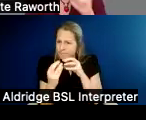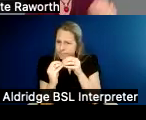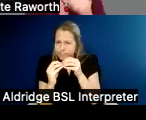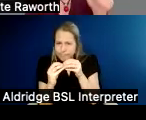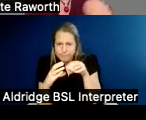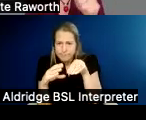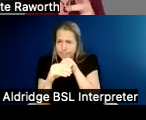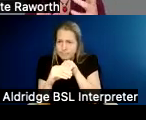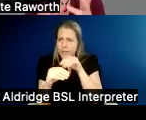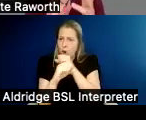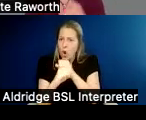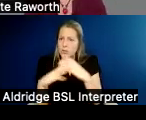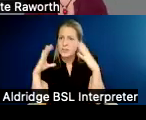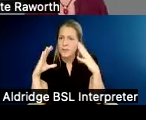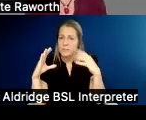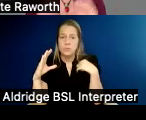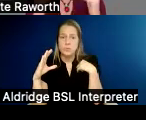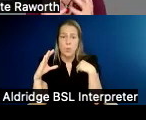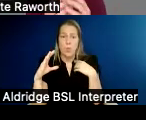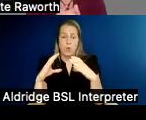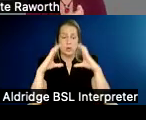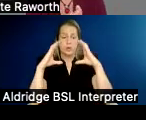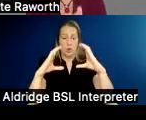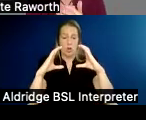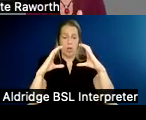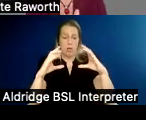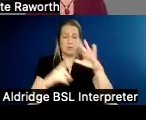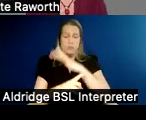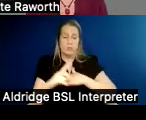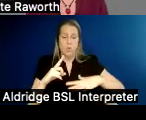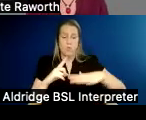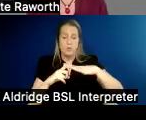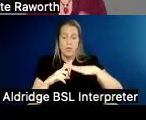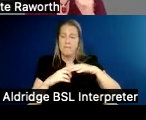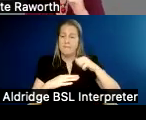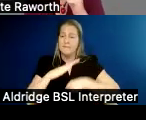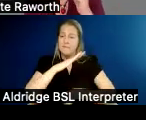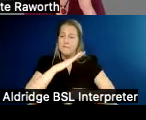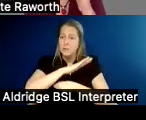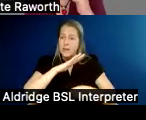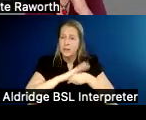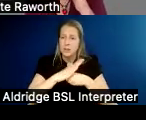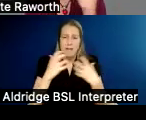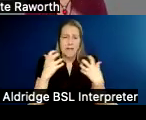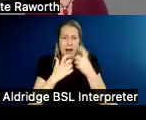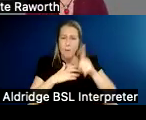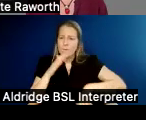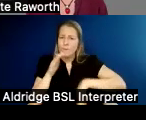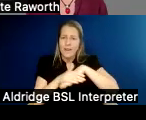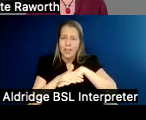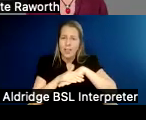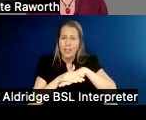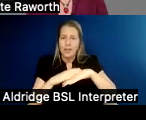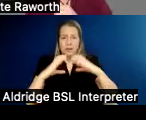So I had a circle for the social foundation, but I didn't know how to fill it in. You could write in the center all human